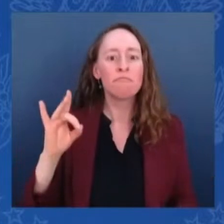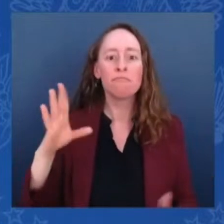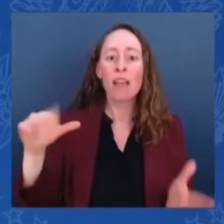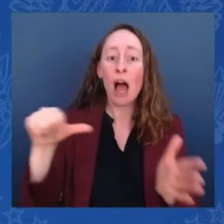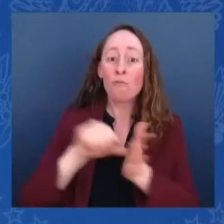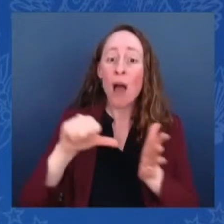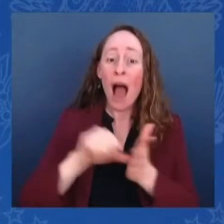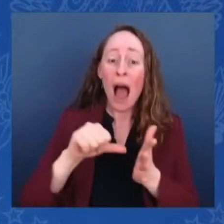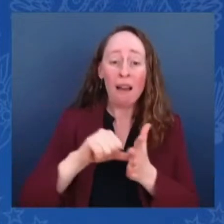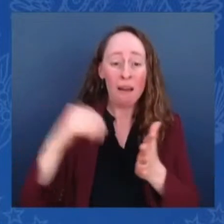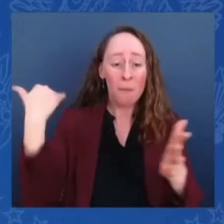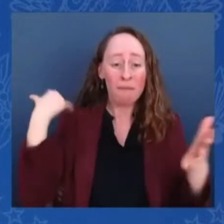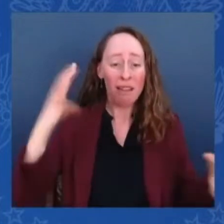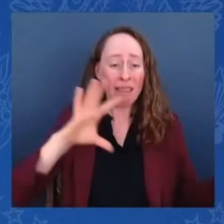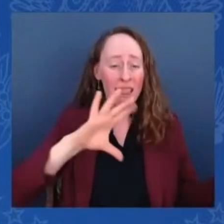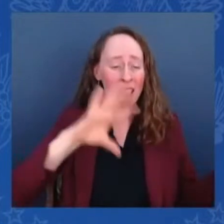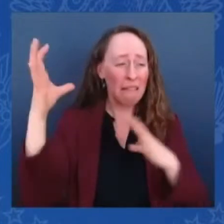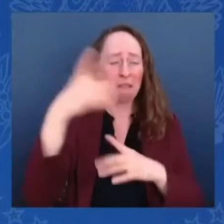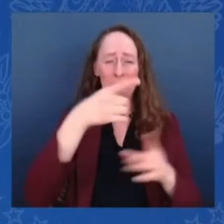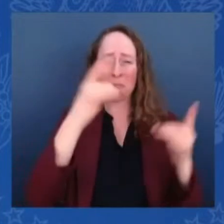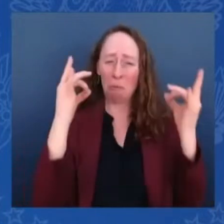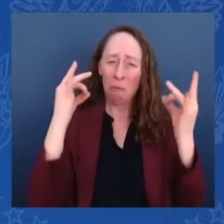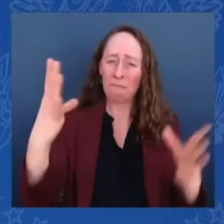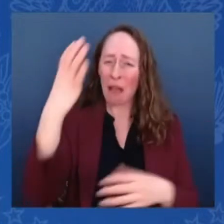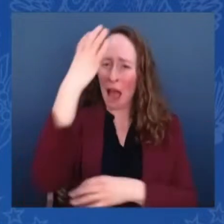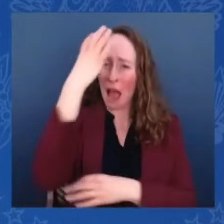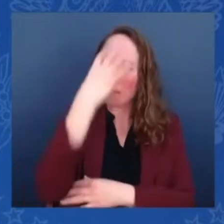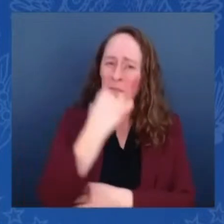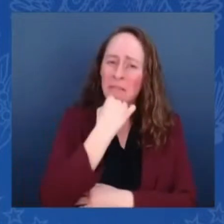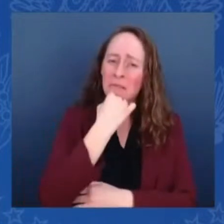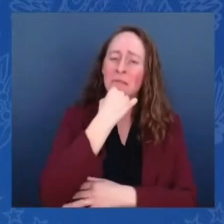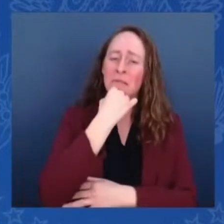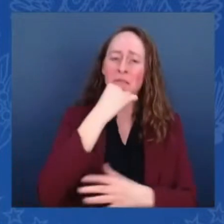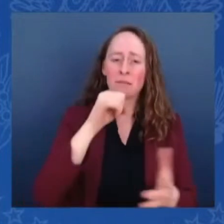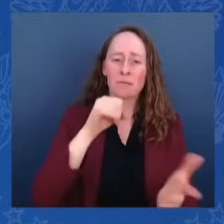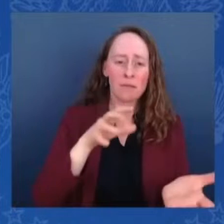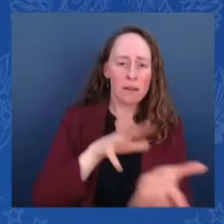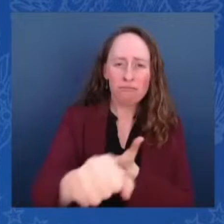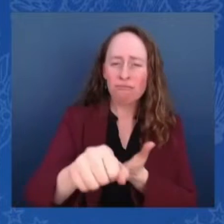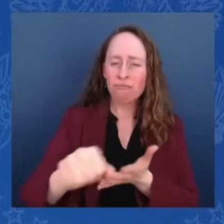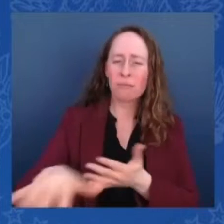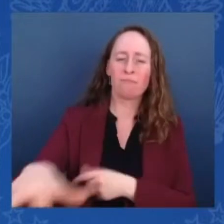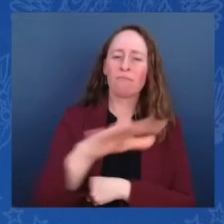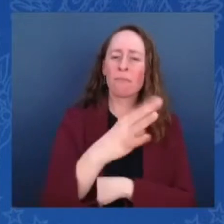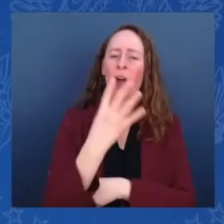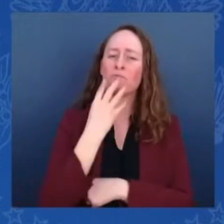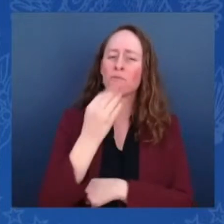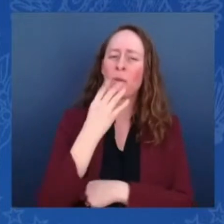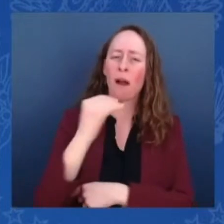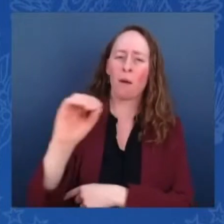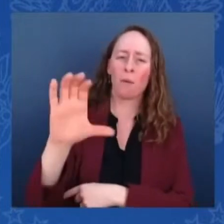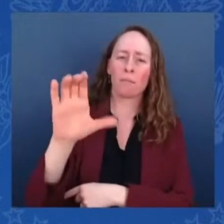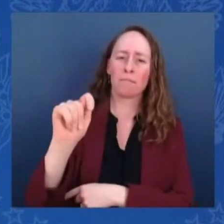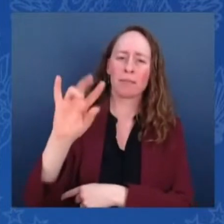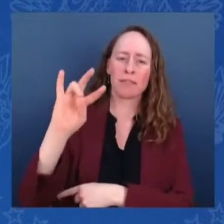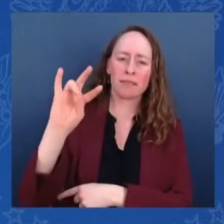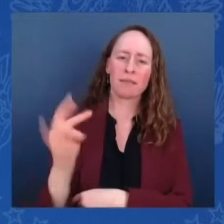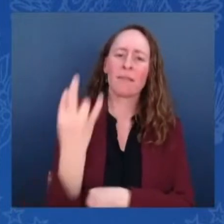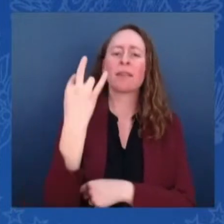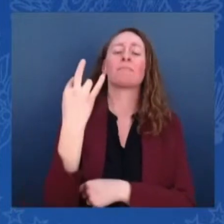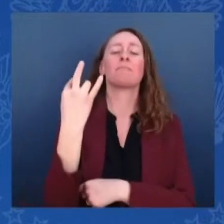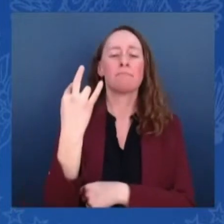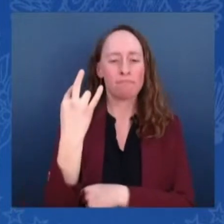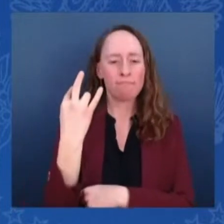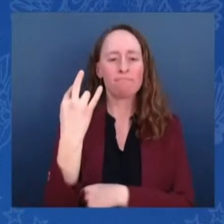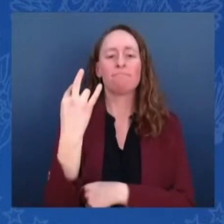by Hamas on October the 7th, Iran directly attacked Israel twice with hundreds of